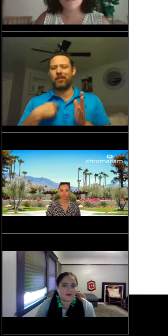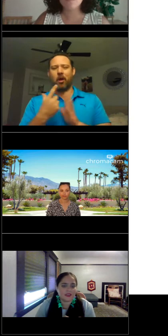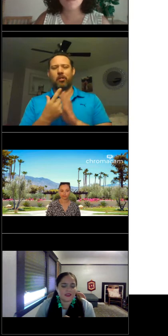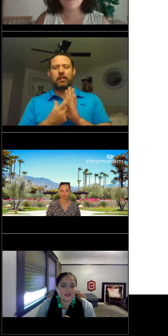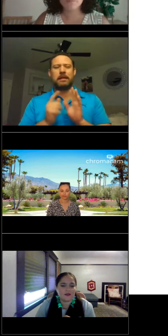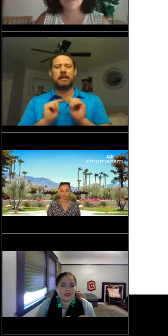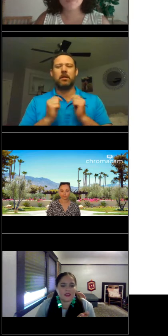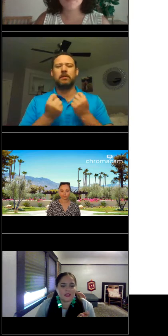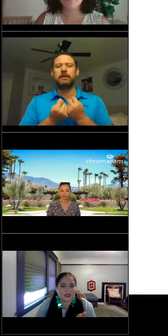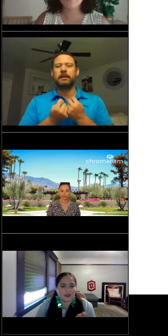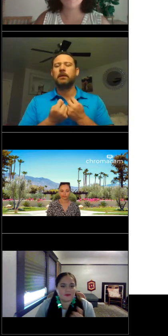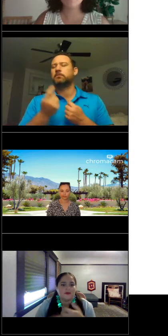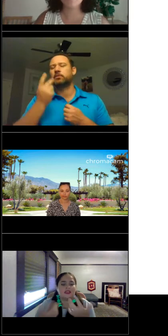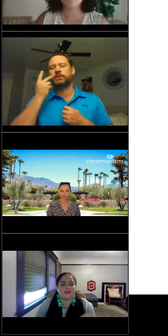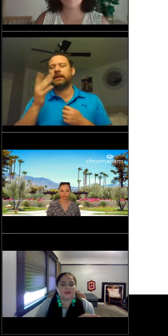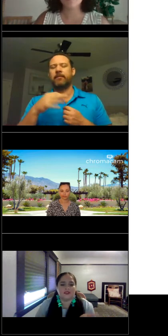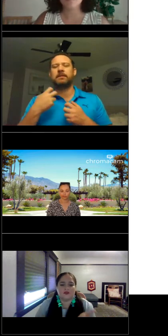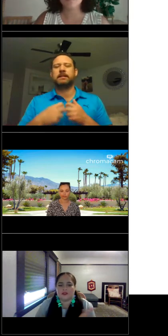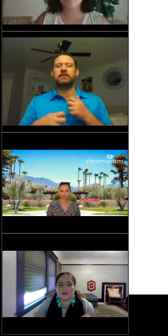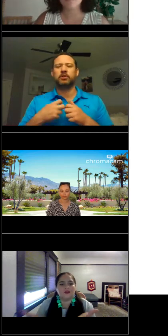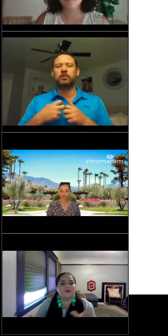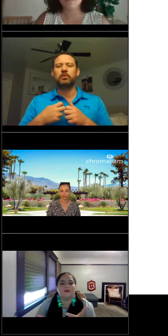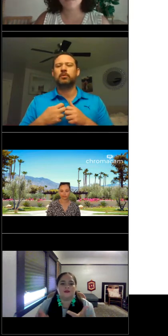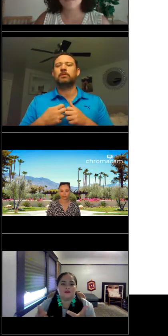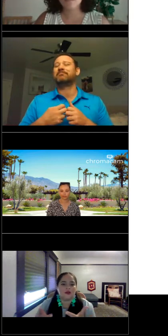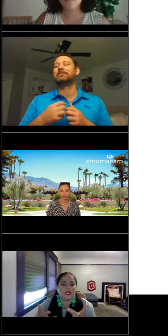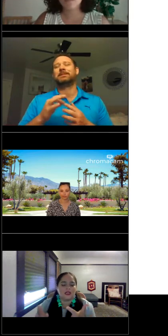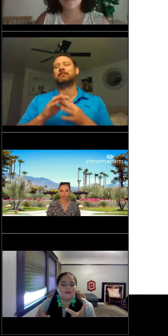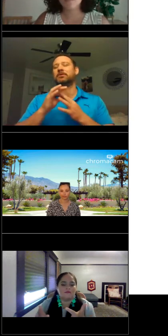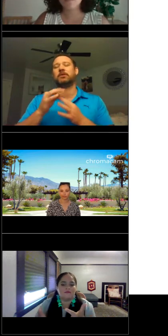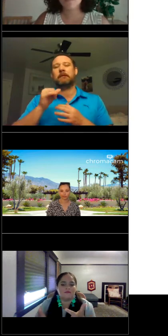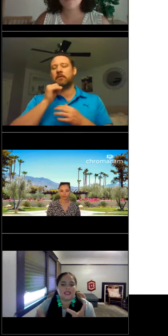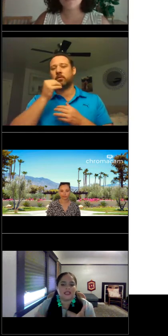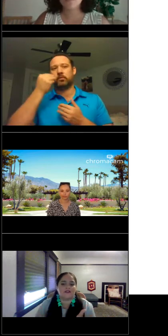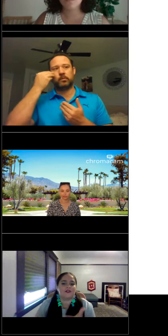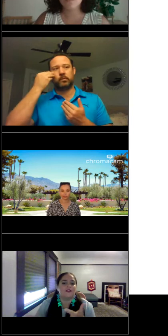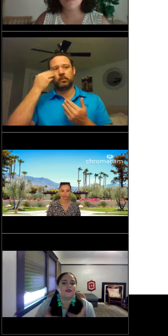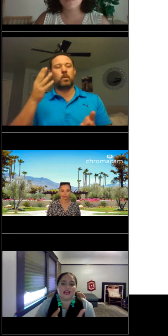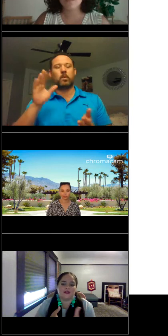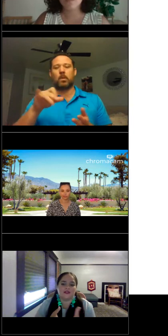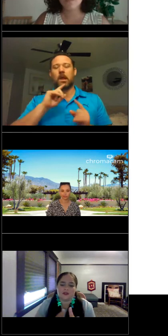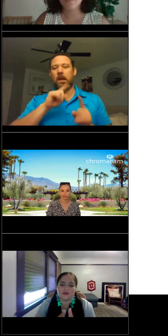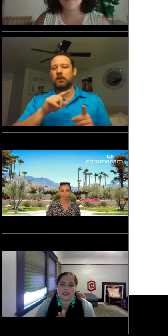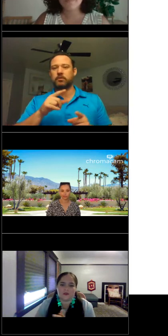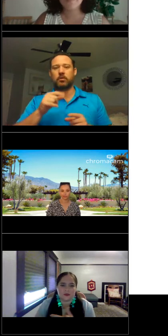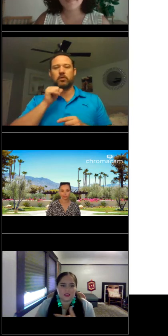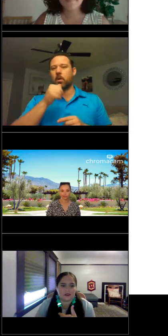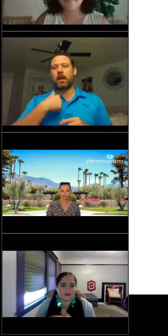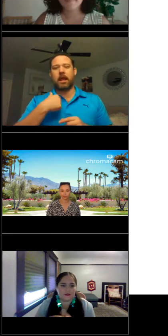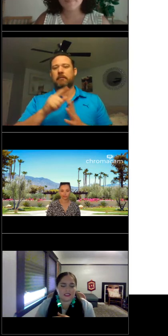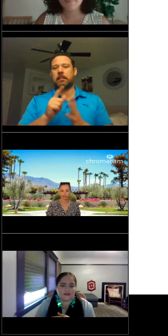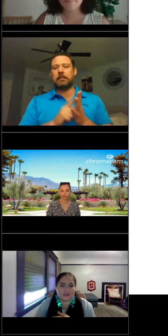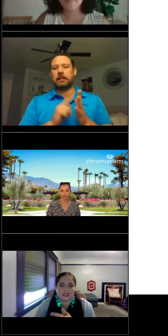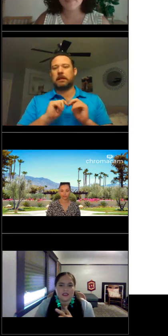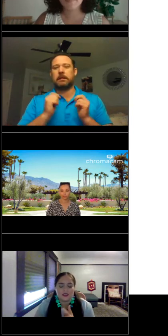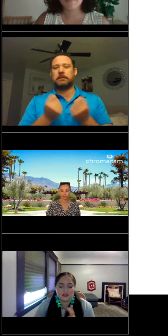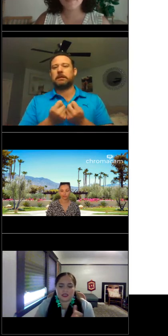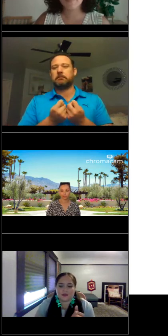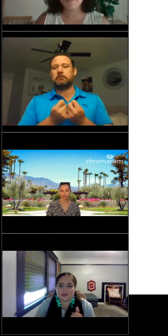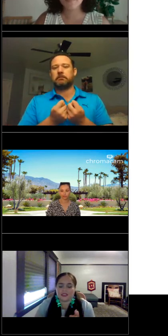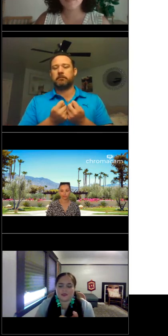that may be an issue, especially if you don't know that answer, you don't have a legal team. So we can